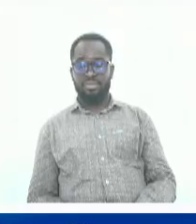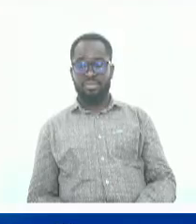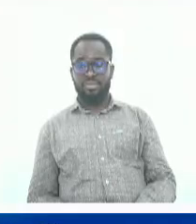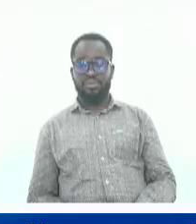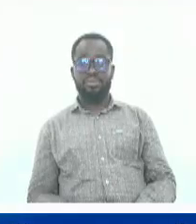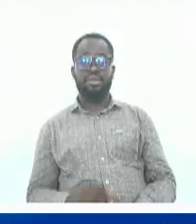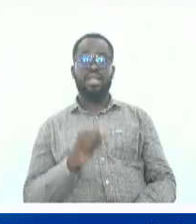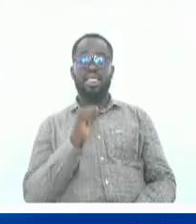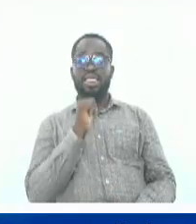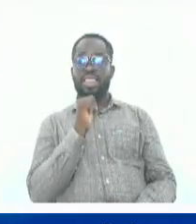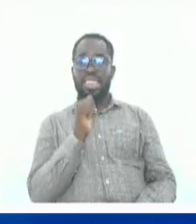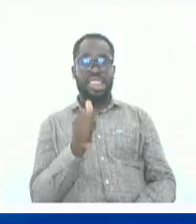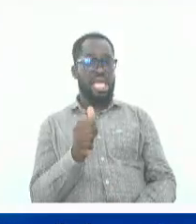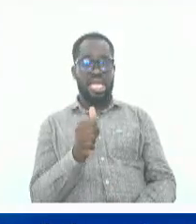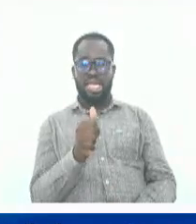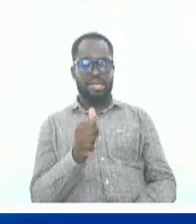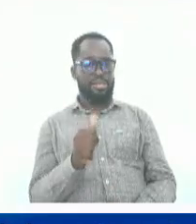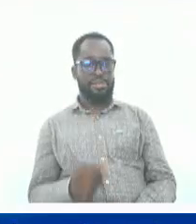None, Mr. Chair.